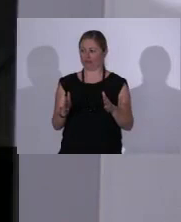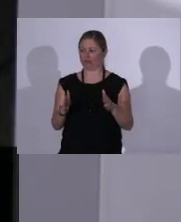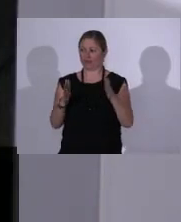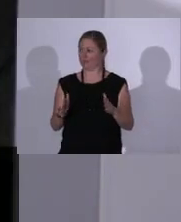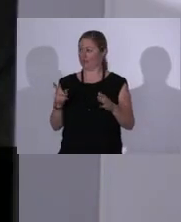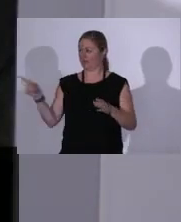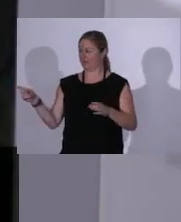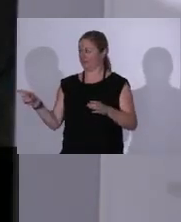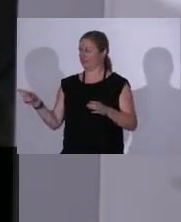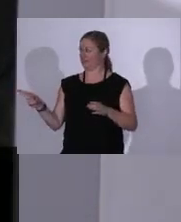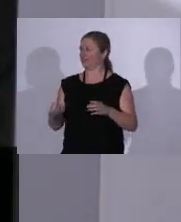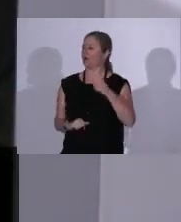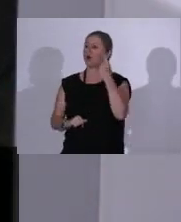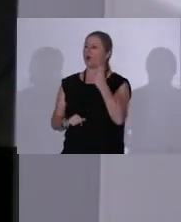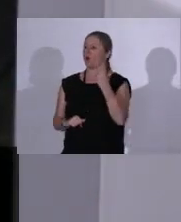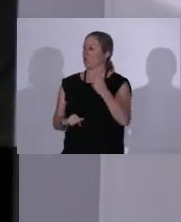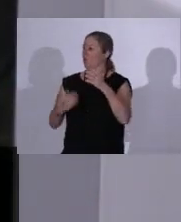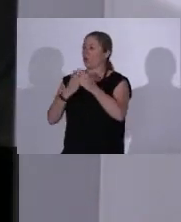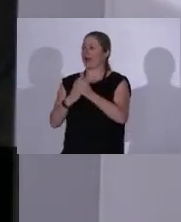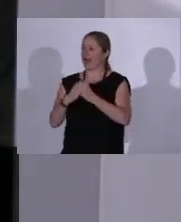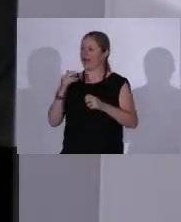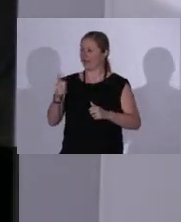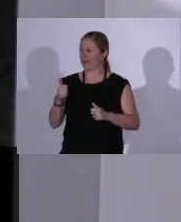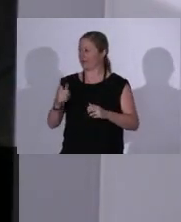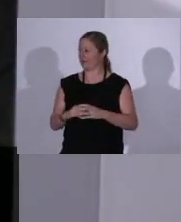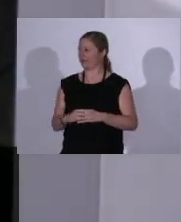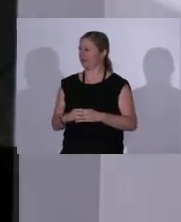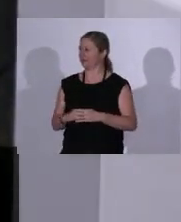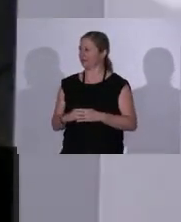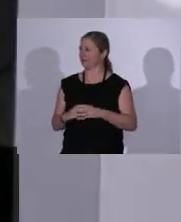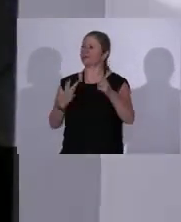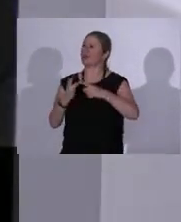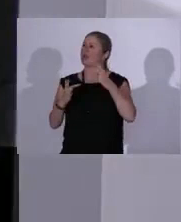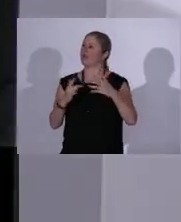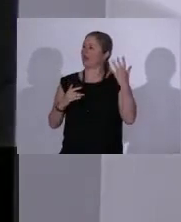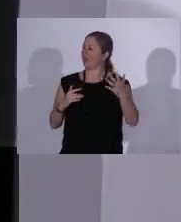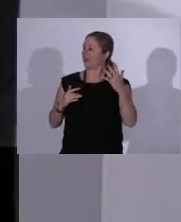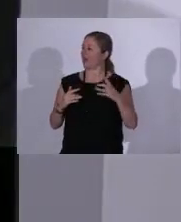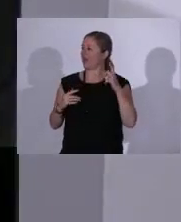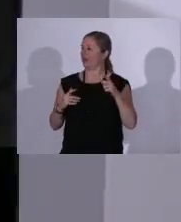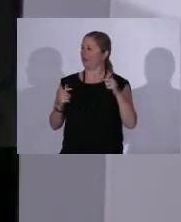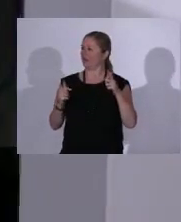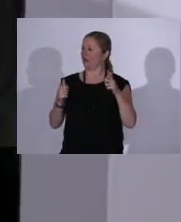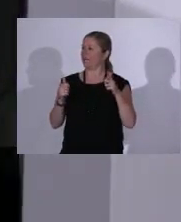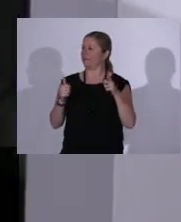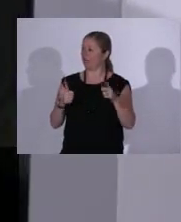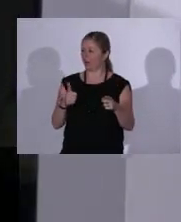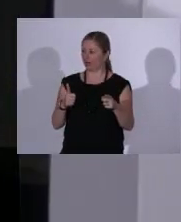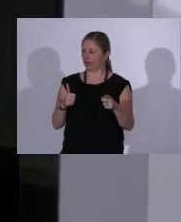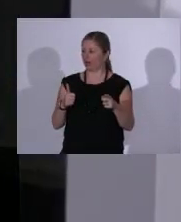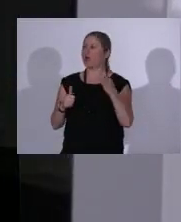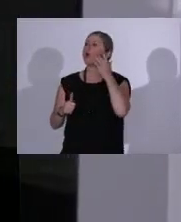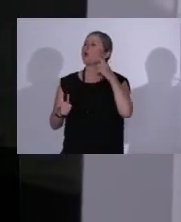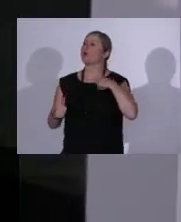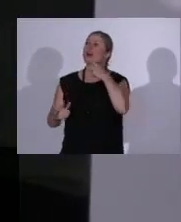And with one hand, give me a thumbs up. And with the other hand, point your finger. And then when I